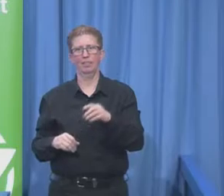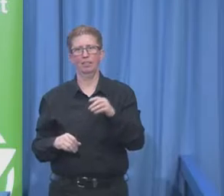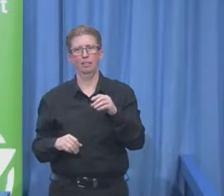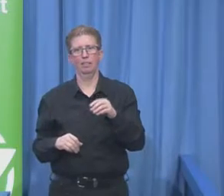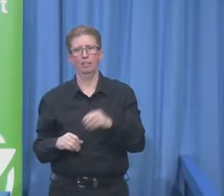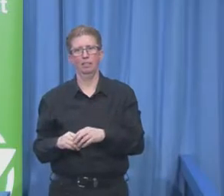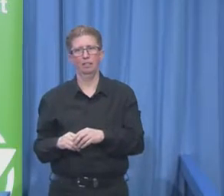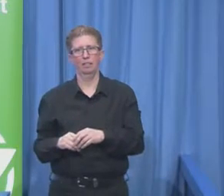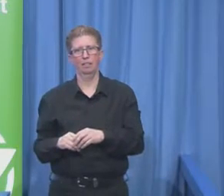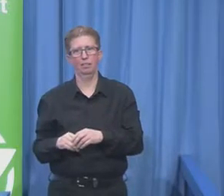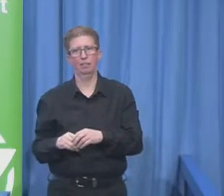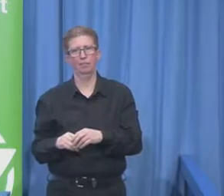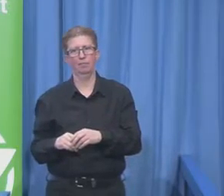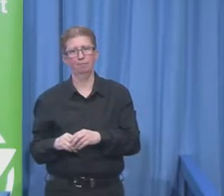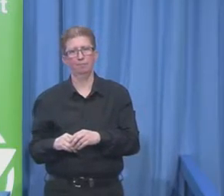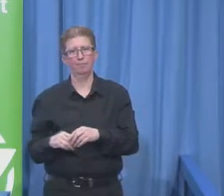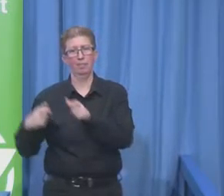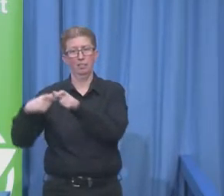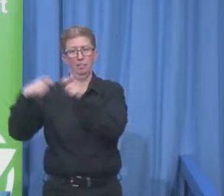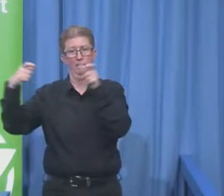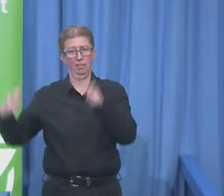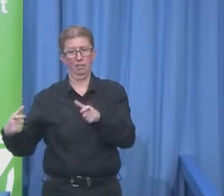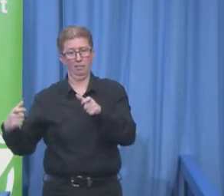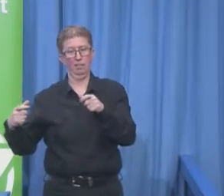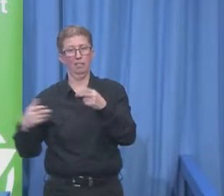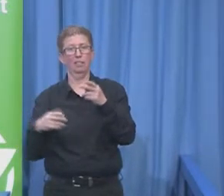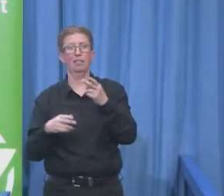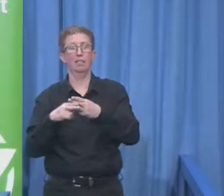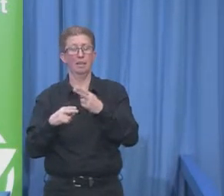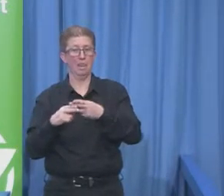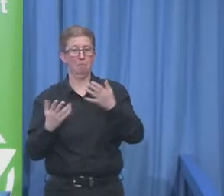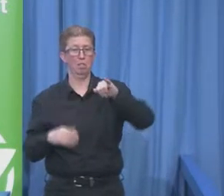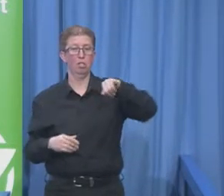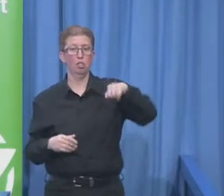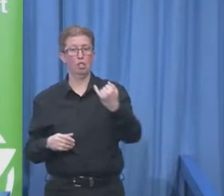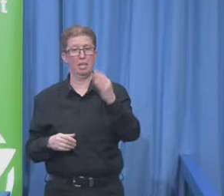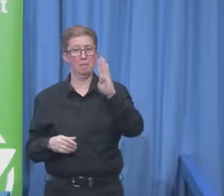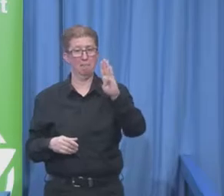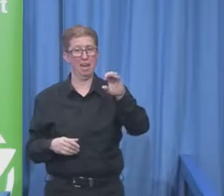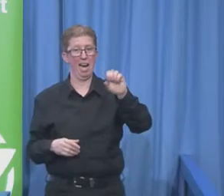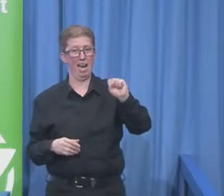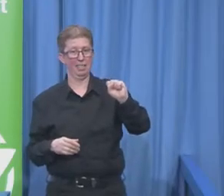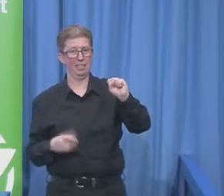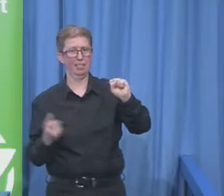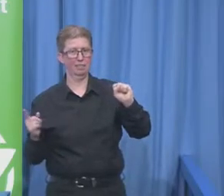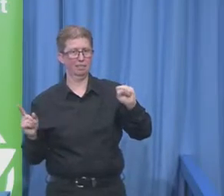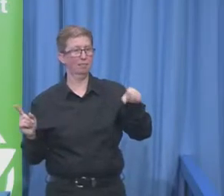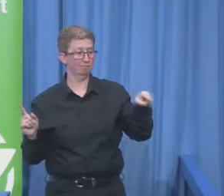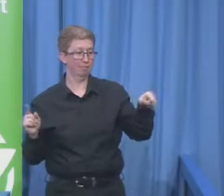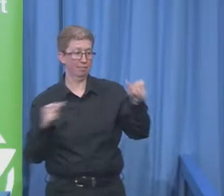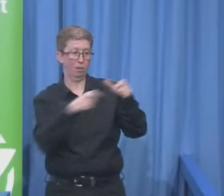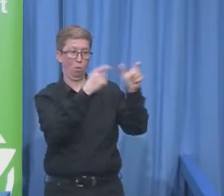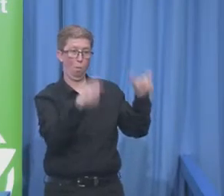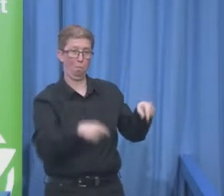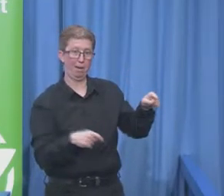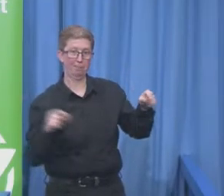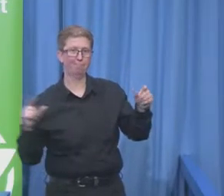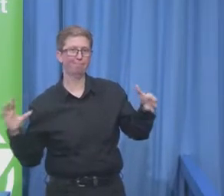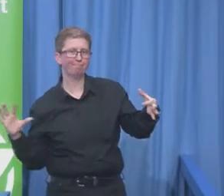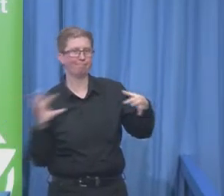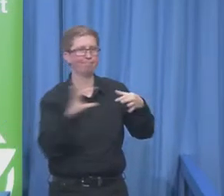our TVET centers have a production unit where they produce things that can be sold to the market, but they are